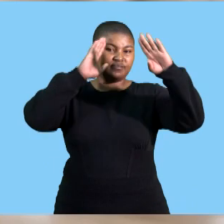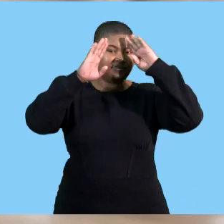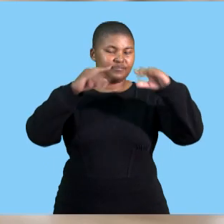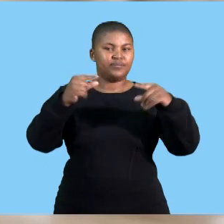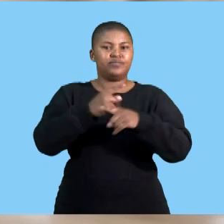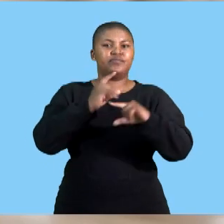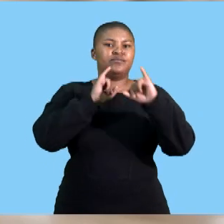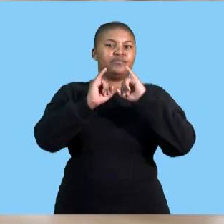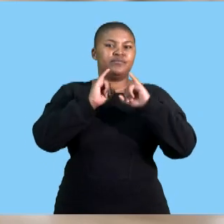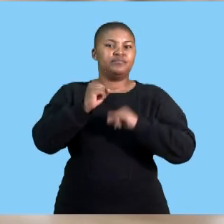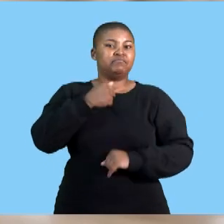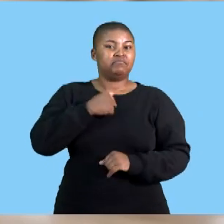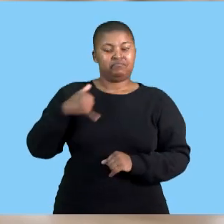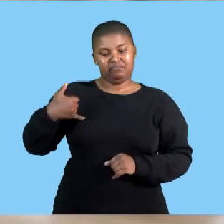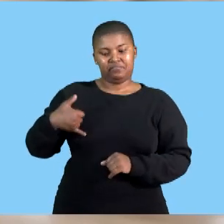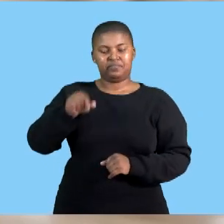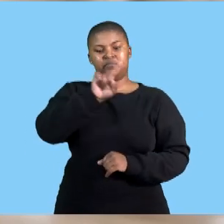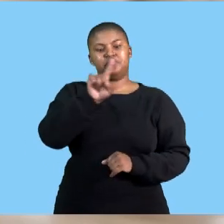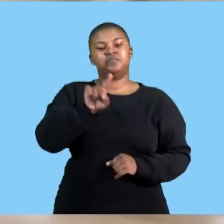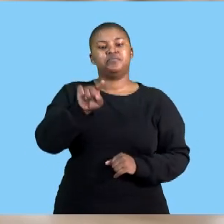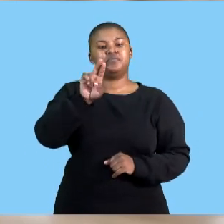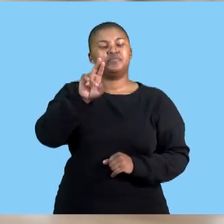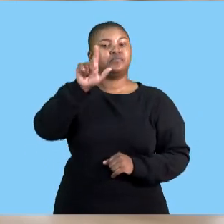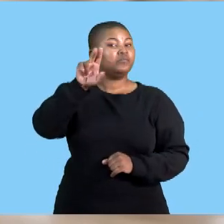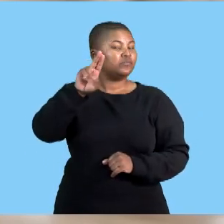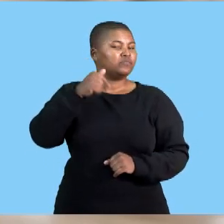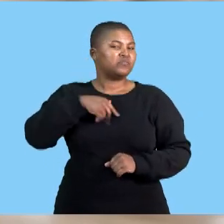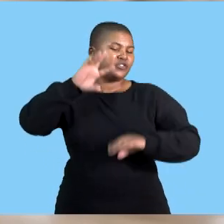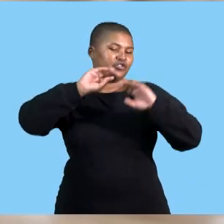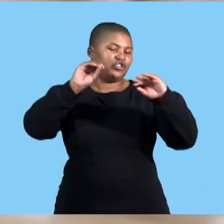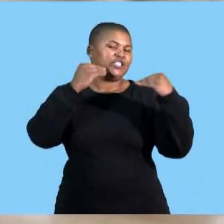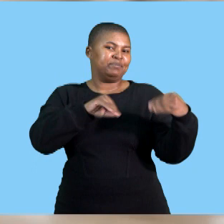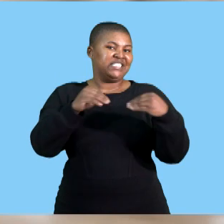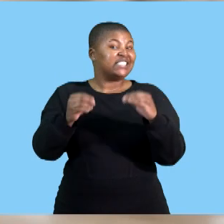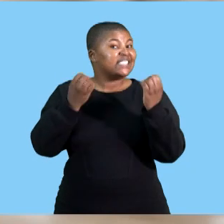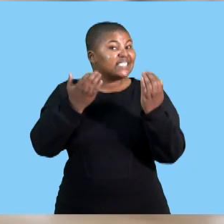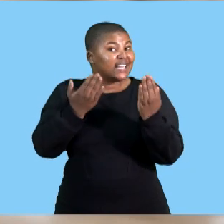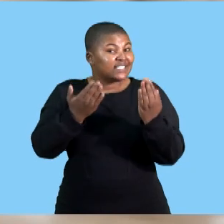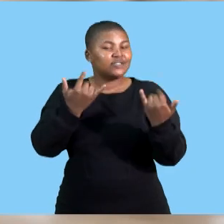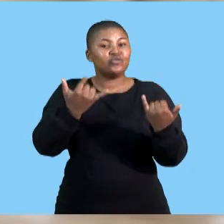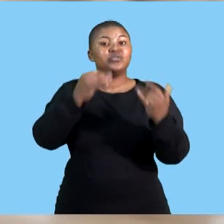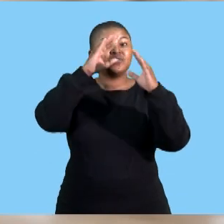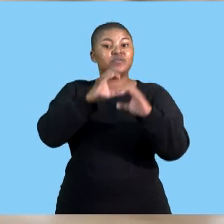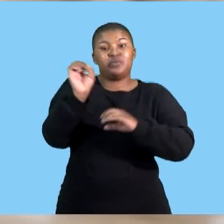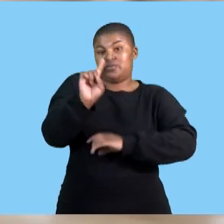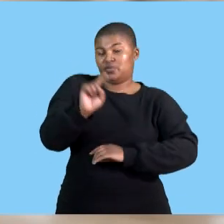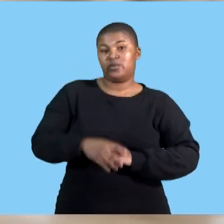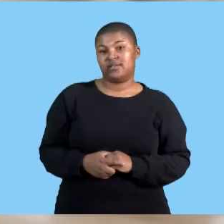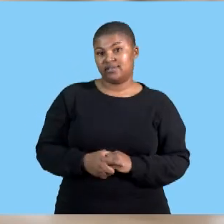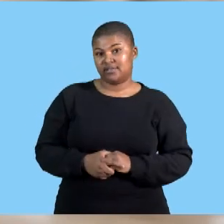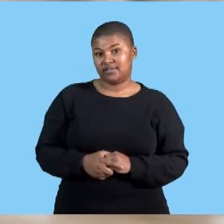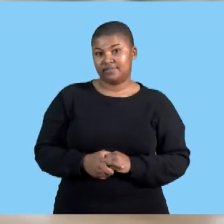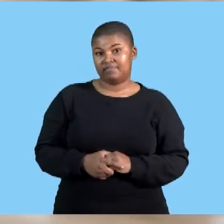Good day, grade 11s. I go by the name of Miss Zulu, your business studies tutor. And today our lesson